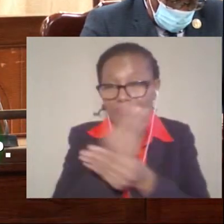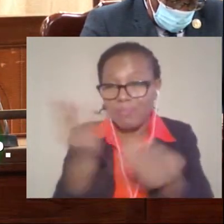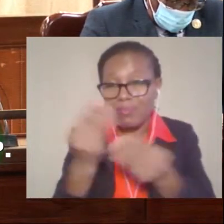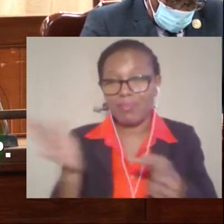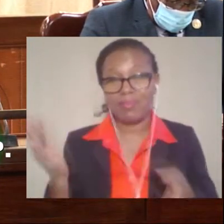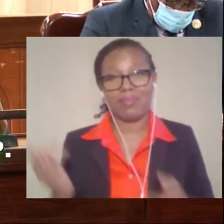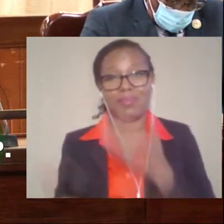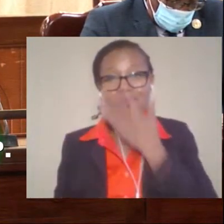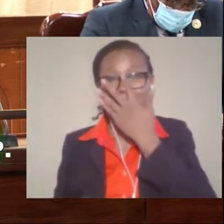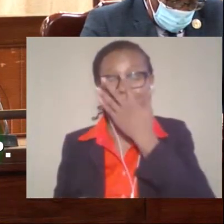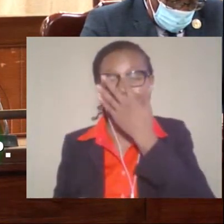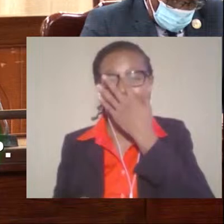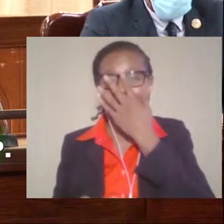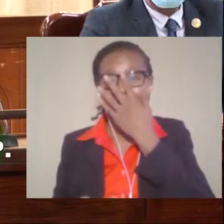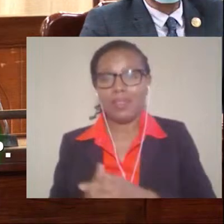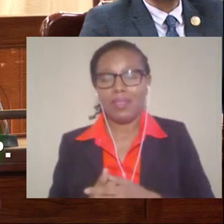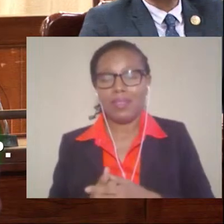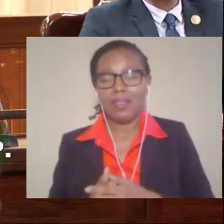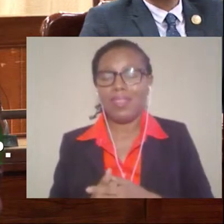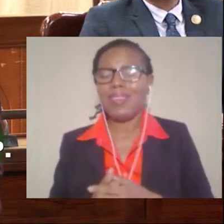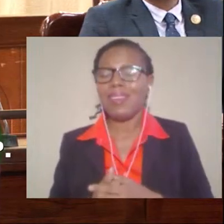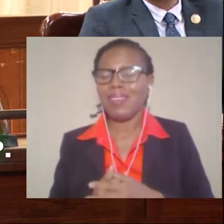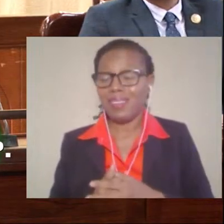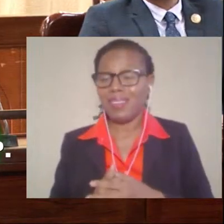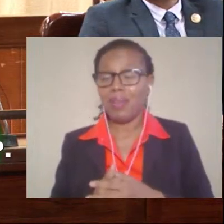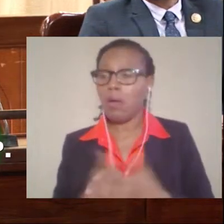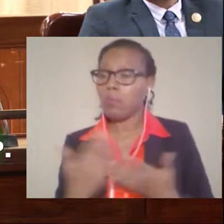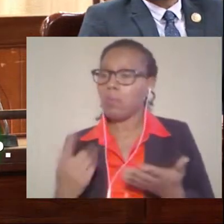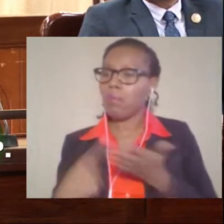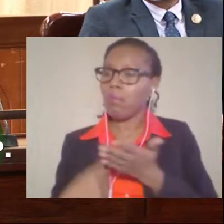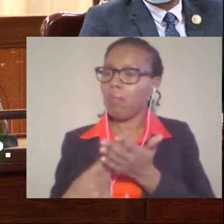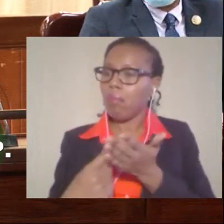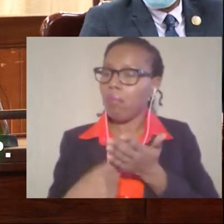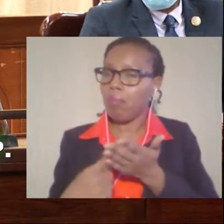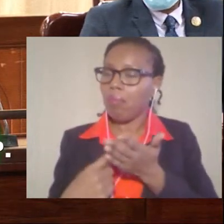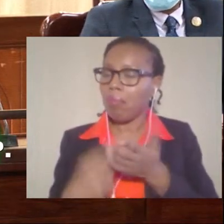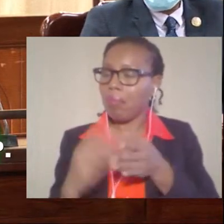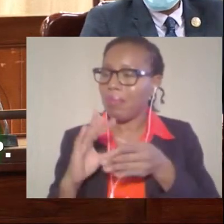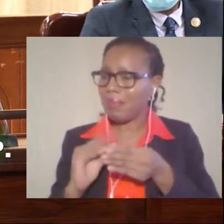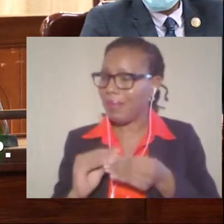And the discussion, in part, has been about that.